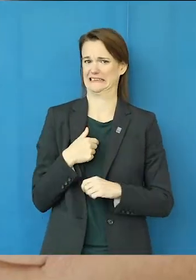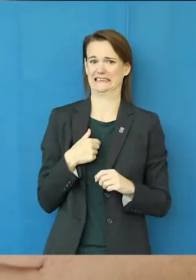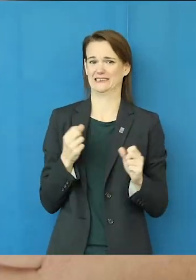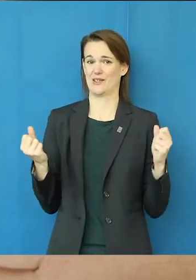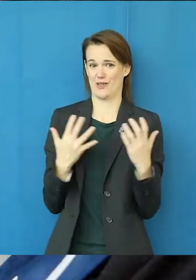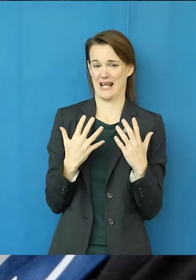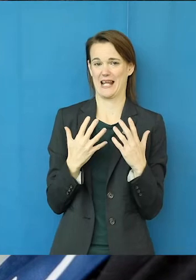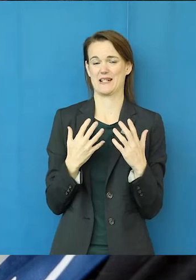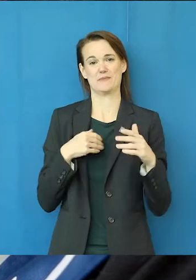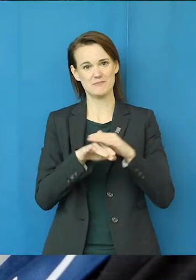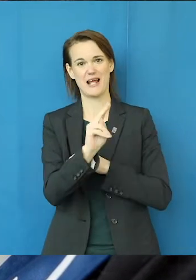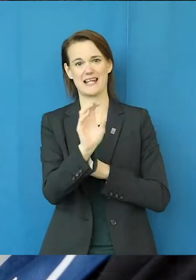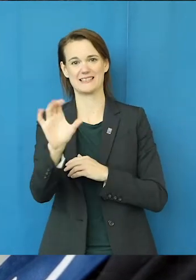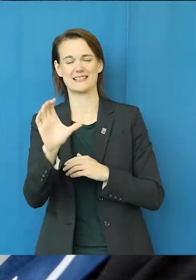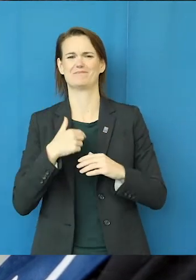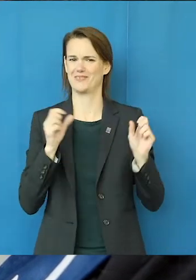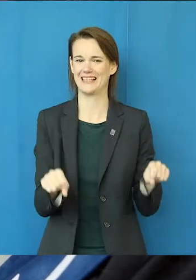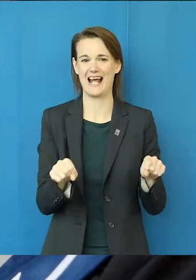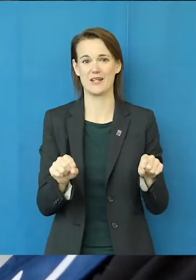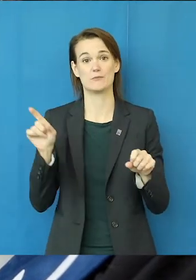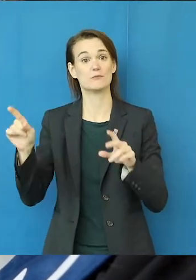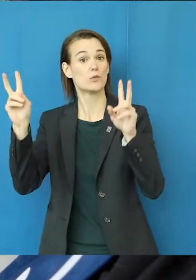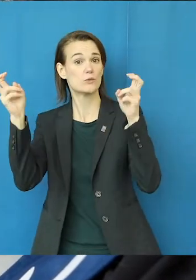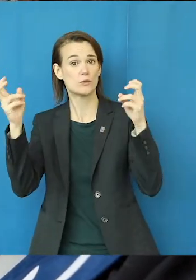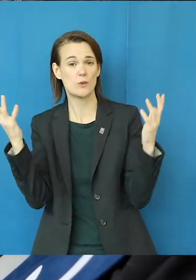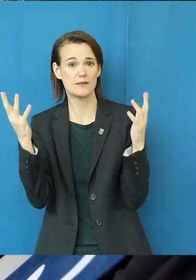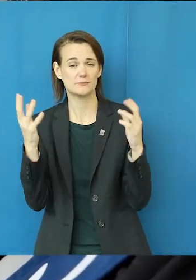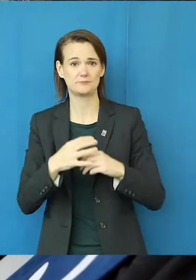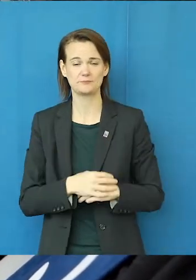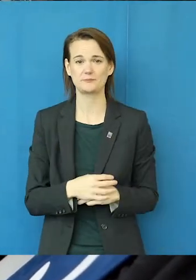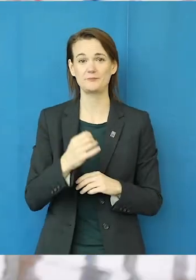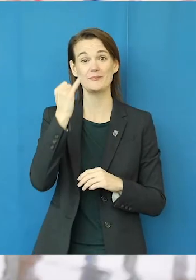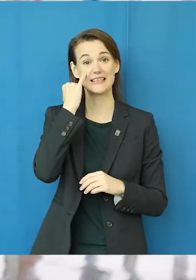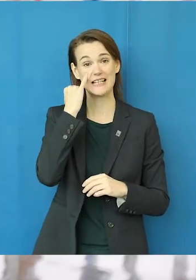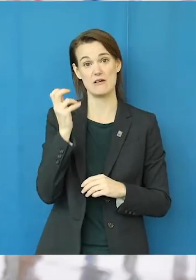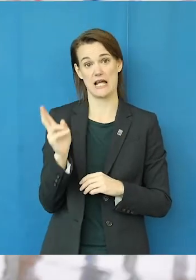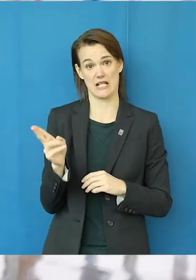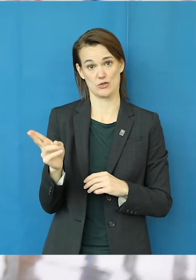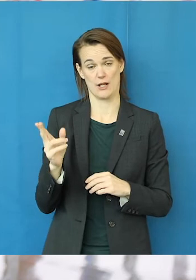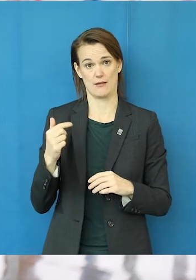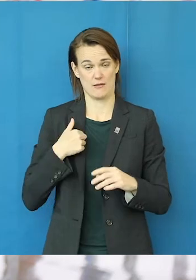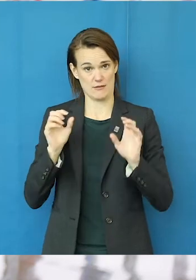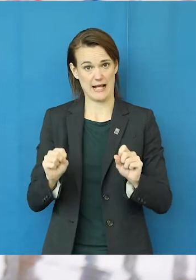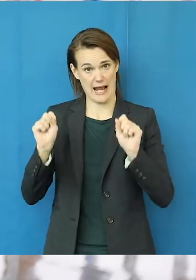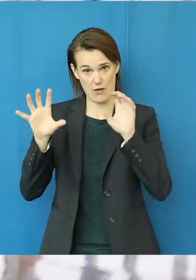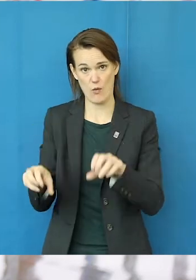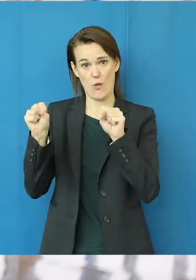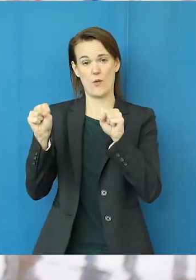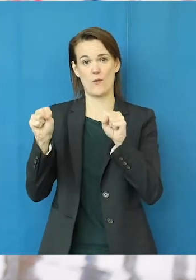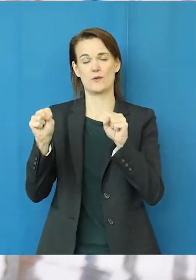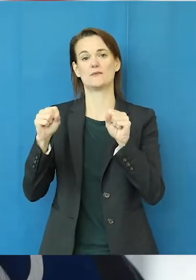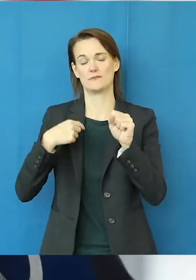NSCC. She writes, "Only when we have the courage to own our history are we able to write a brave new ending to our